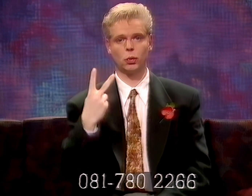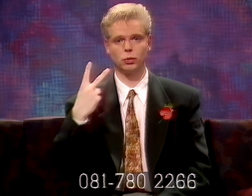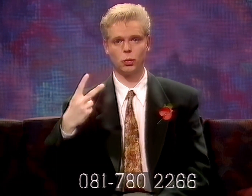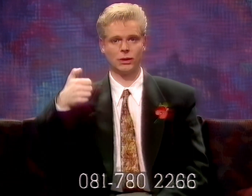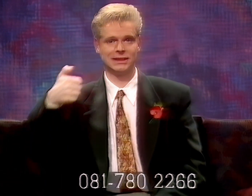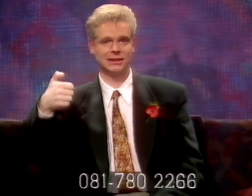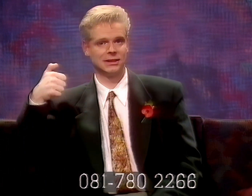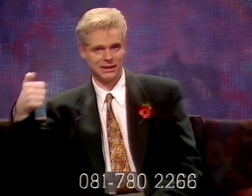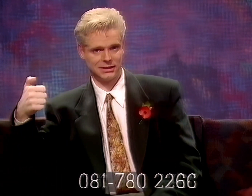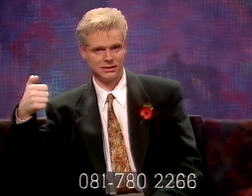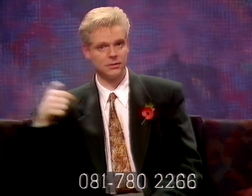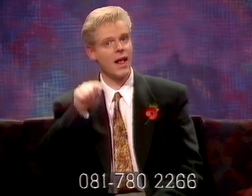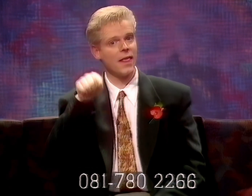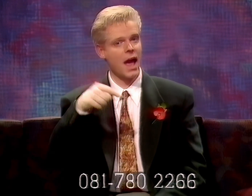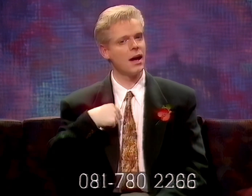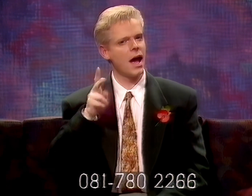0817802266.